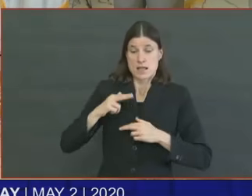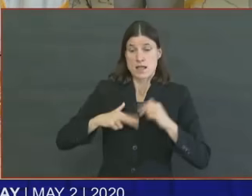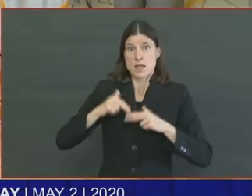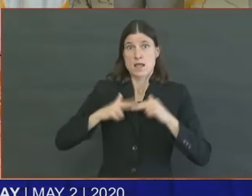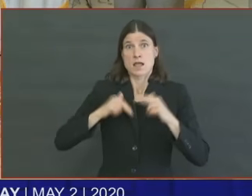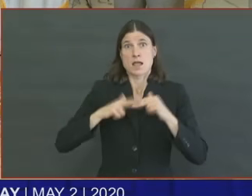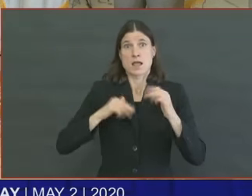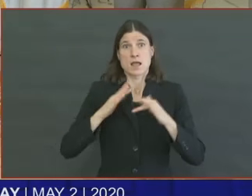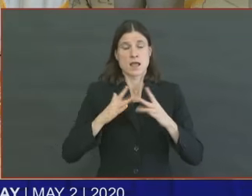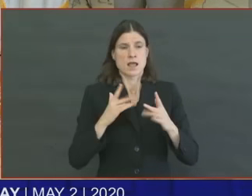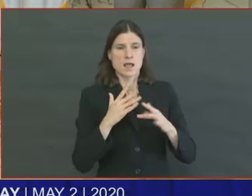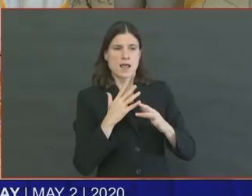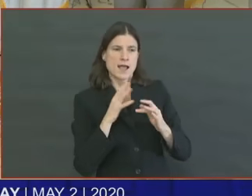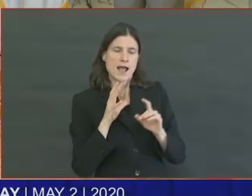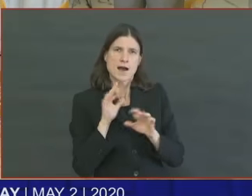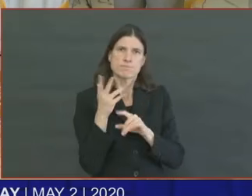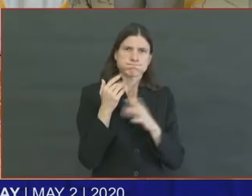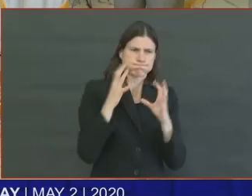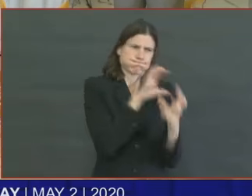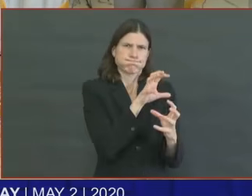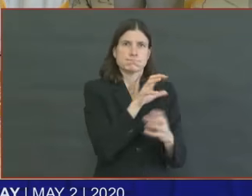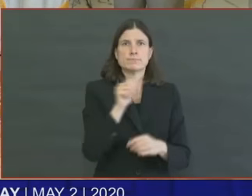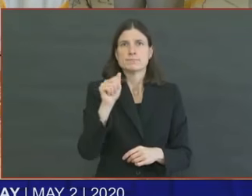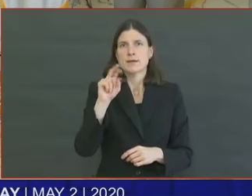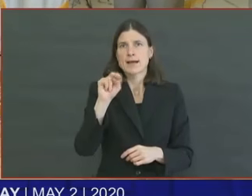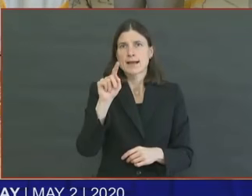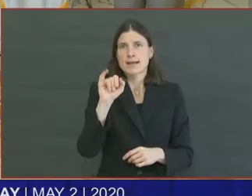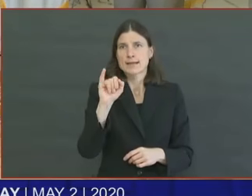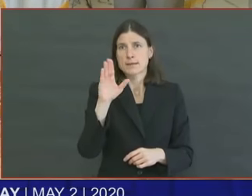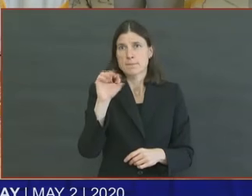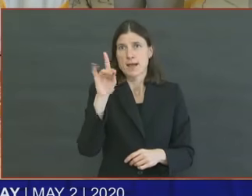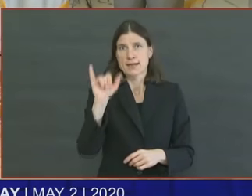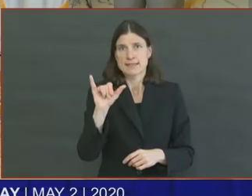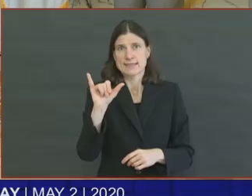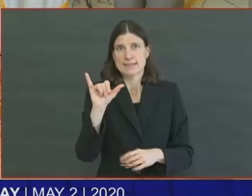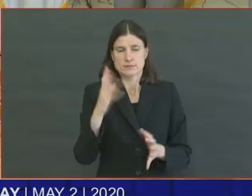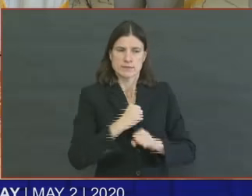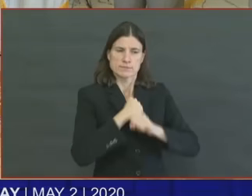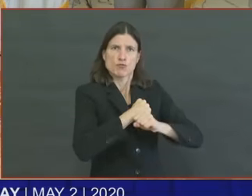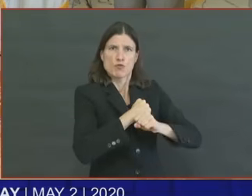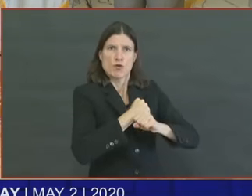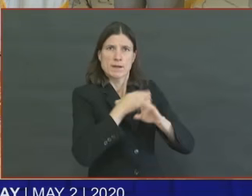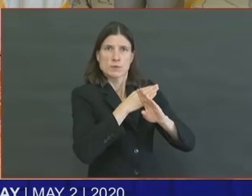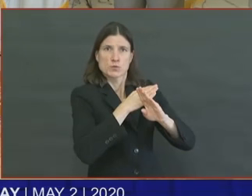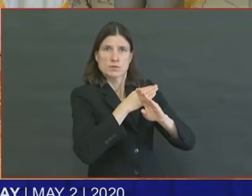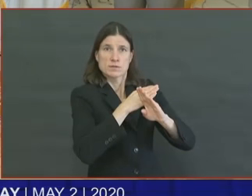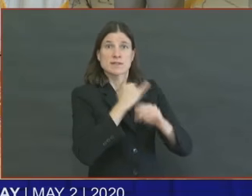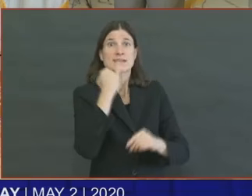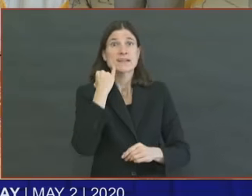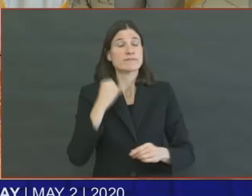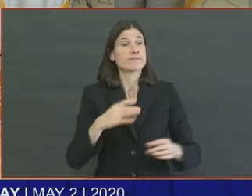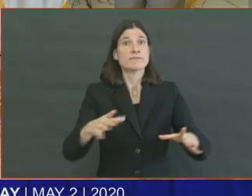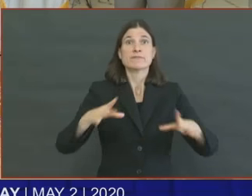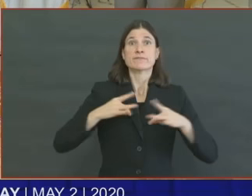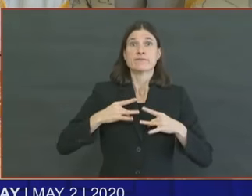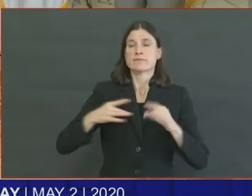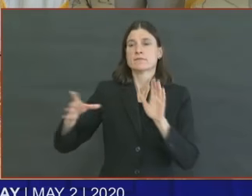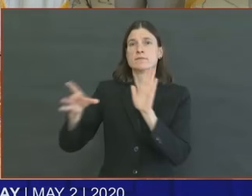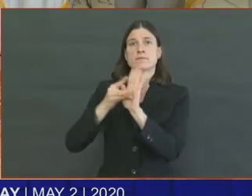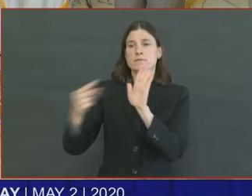of everyone else who may not have that protection. Usually the percentage is